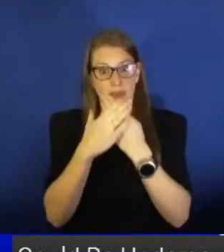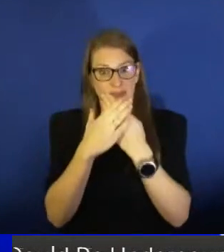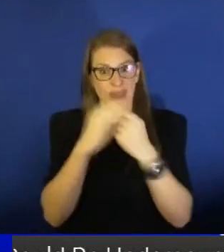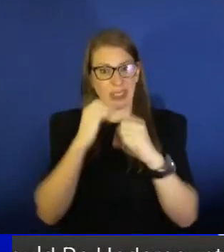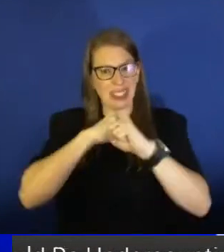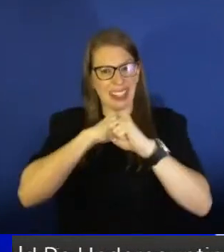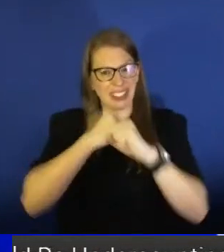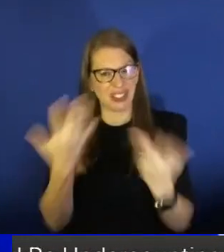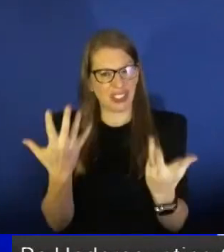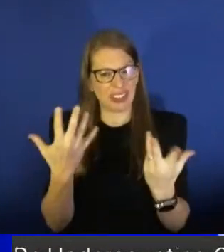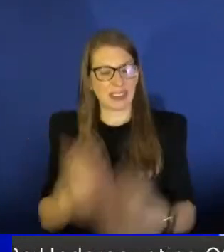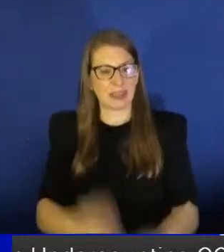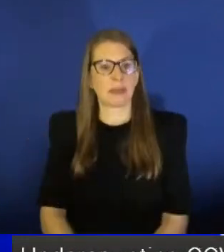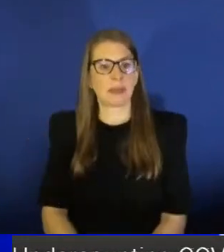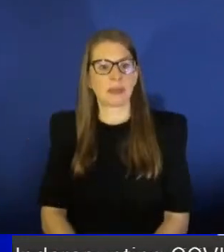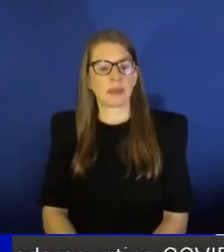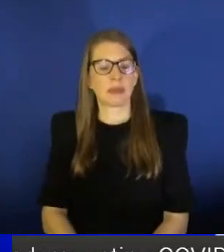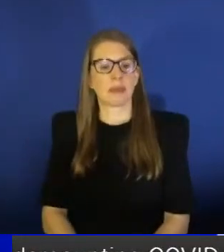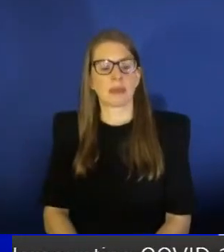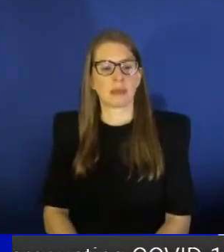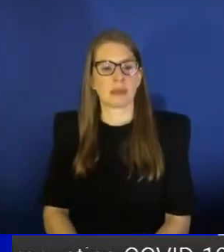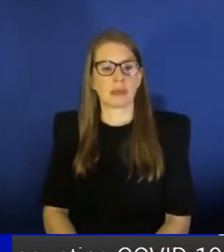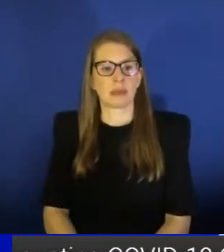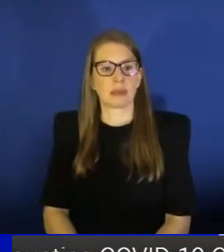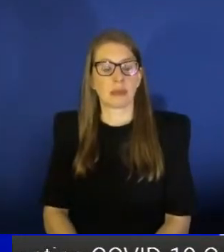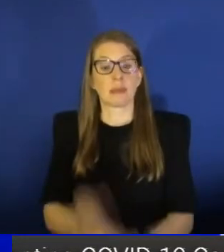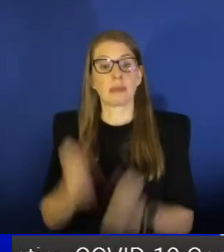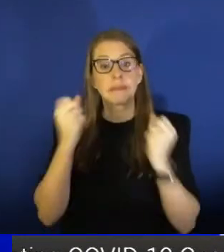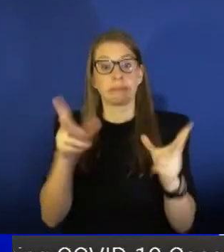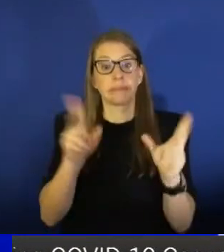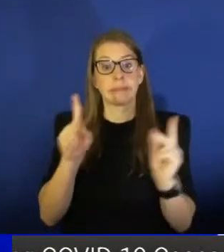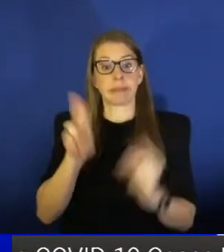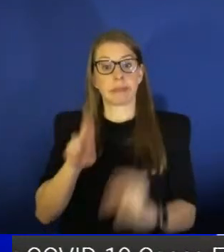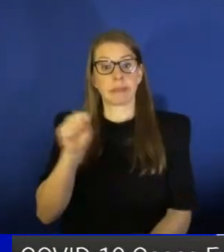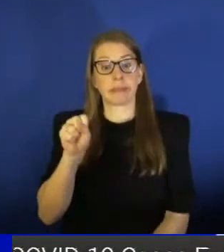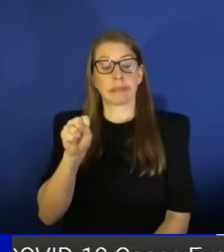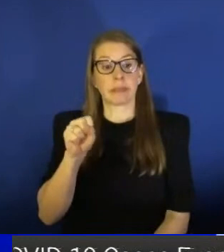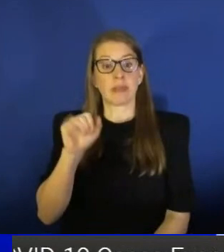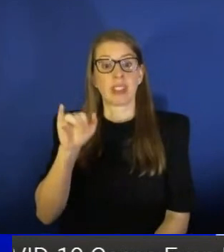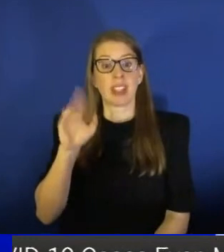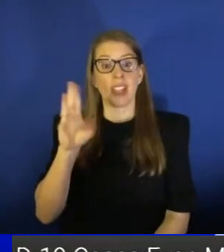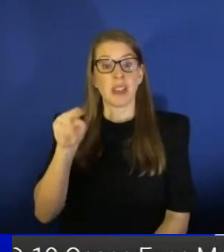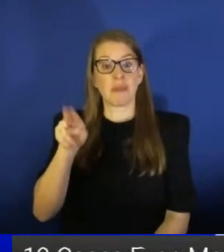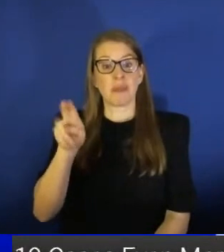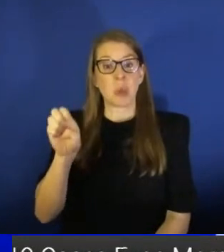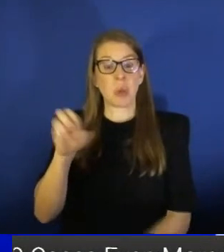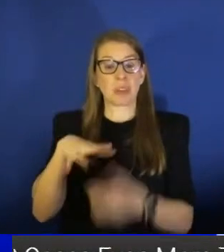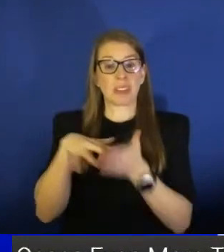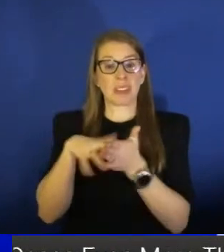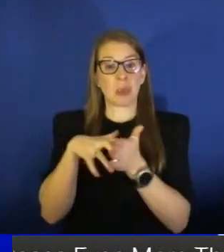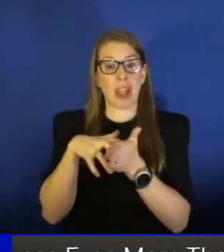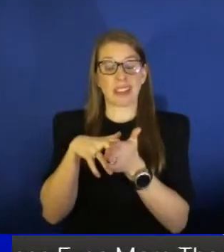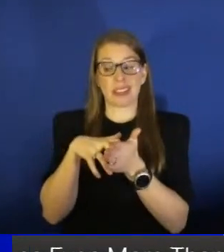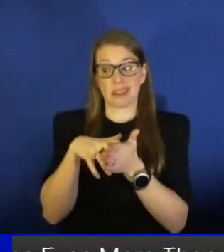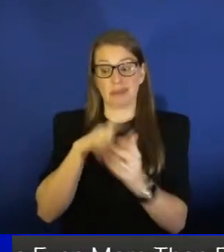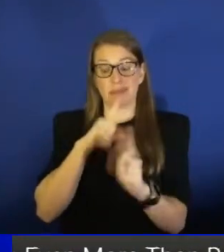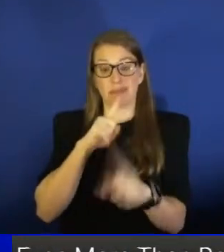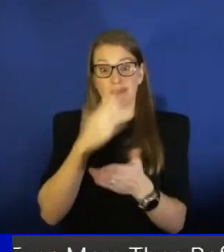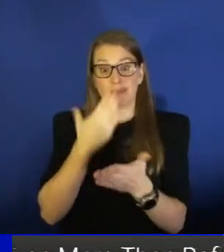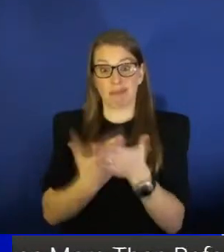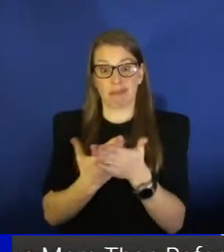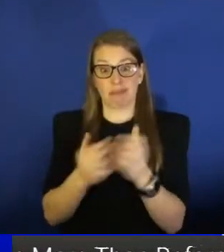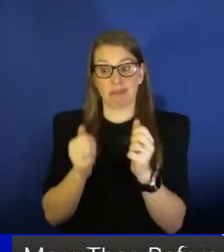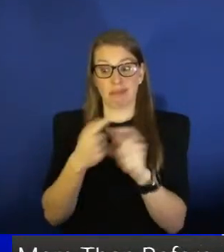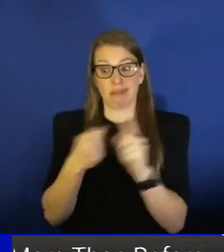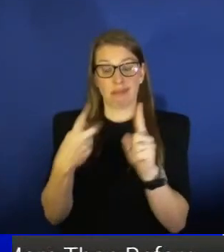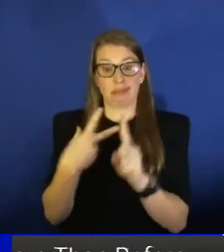Remember. We still have lots of people in our country that are immune suppressed that may not respond well to vaccination, and we all have a duty to protect